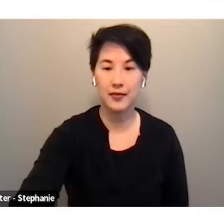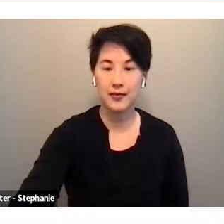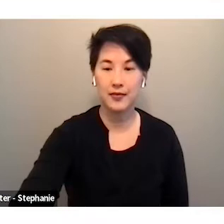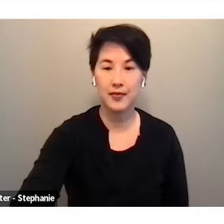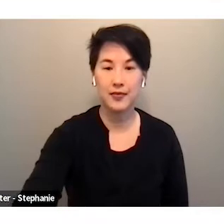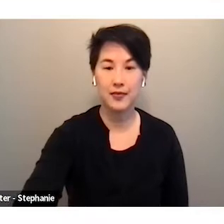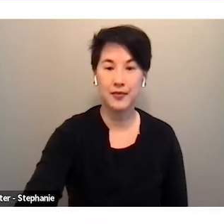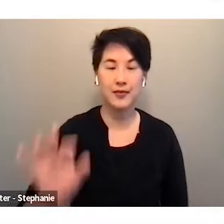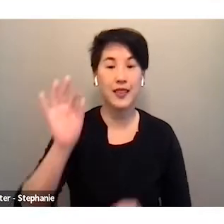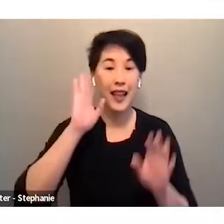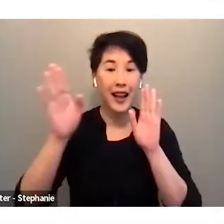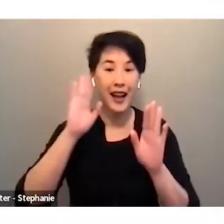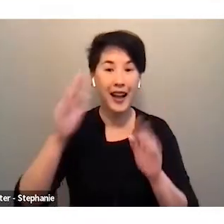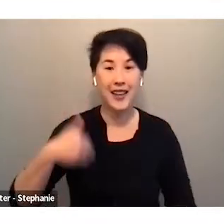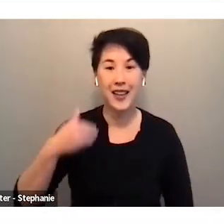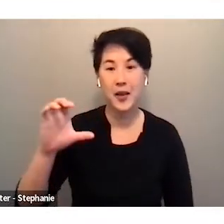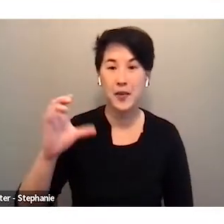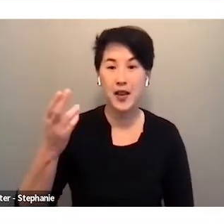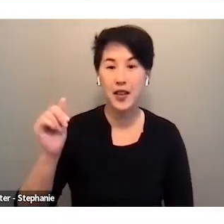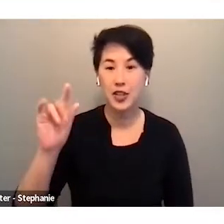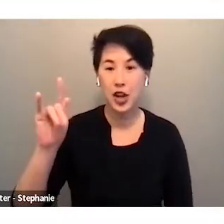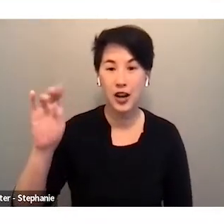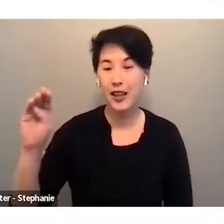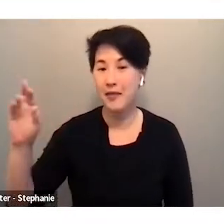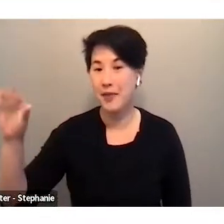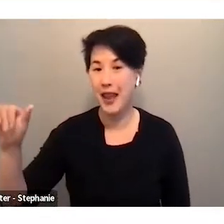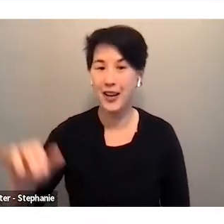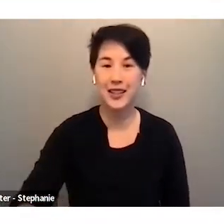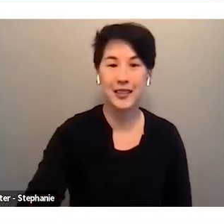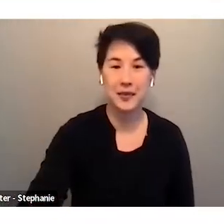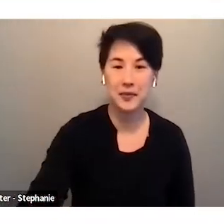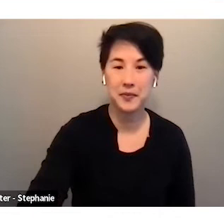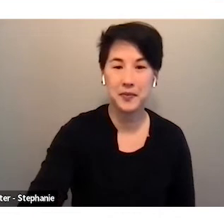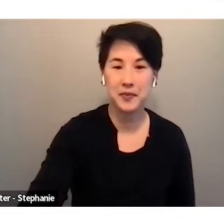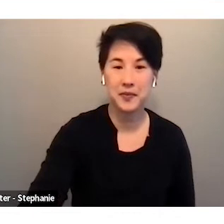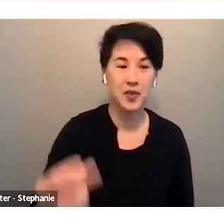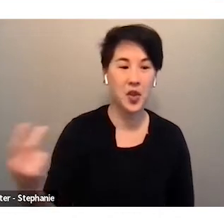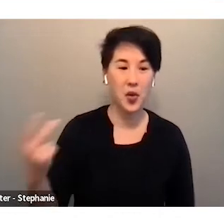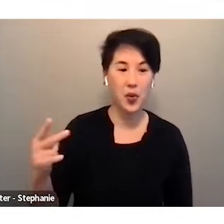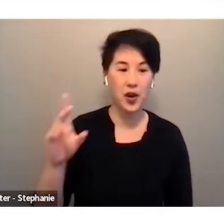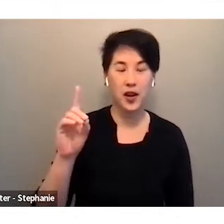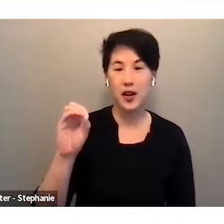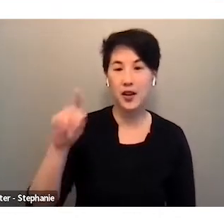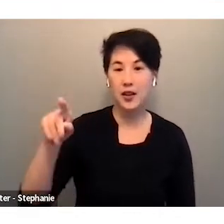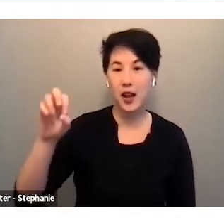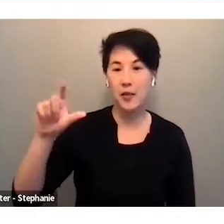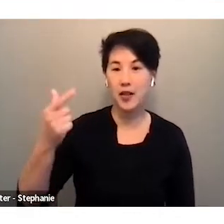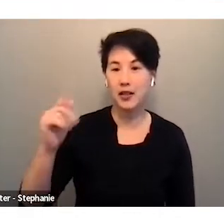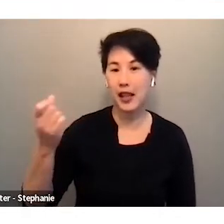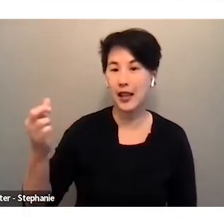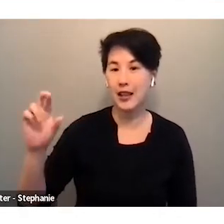Hi, so I'm Charlotte. I'm Mary, and we invisible. we are Doppelganger Studio, and our product or